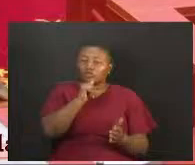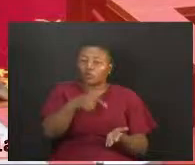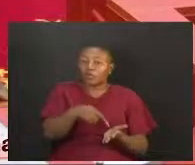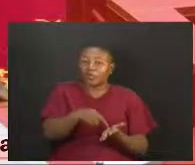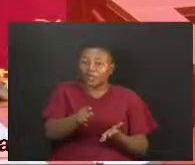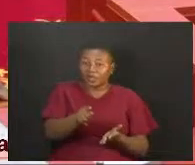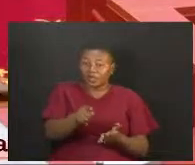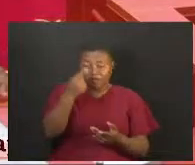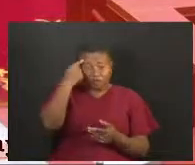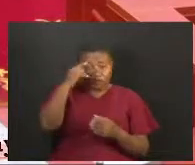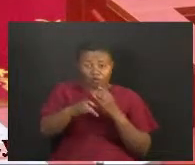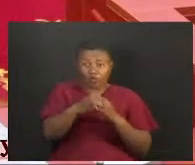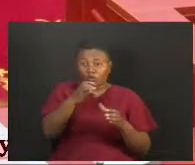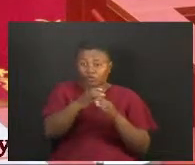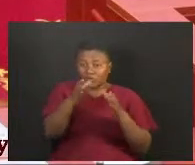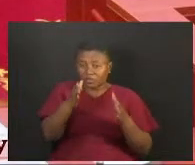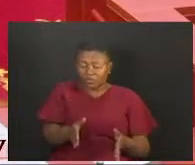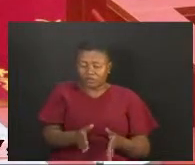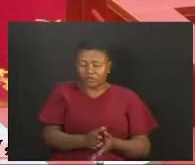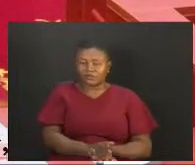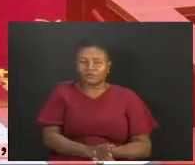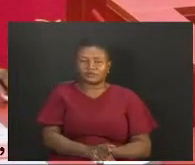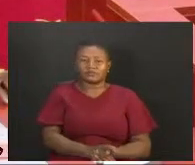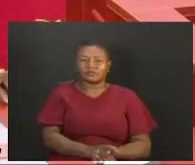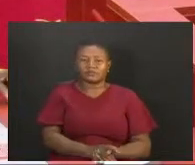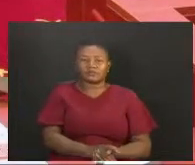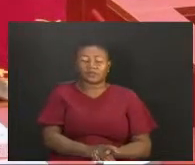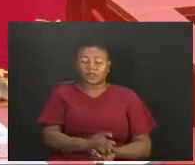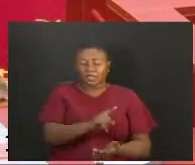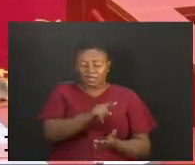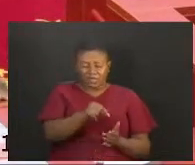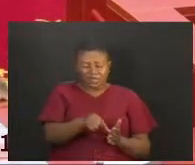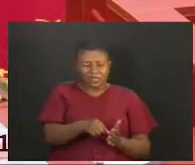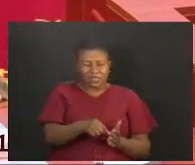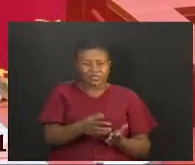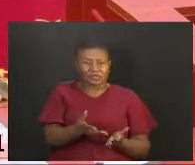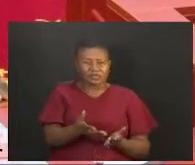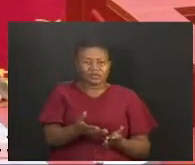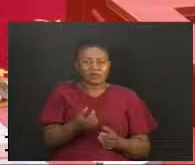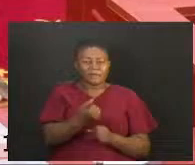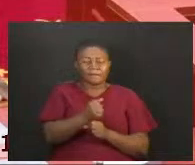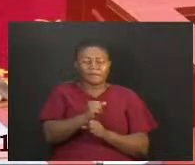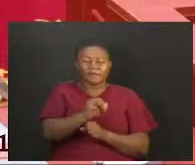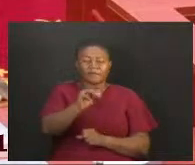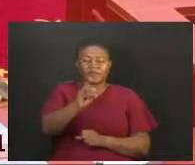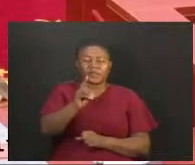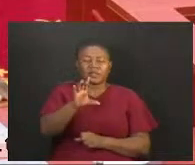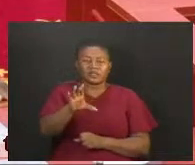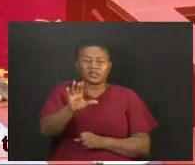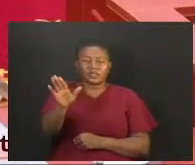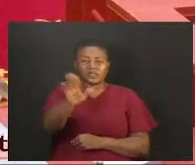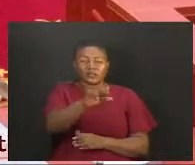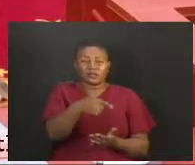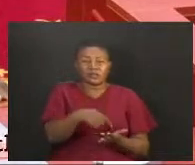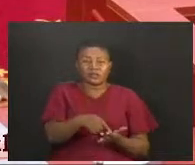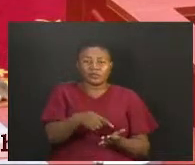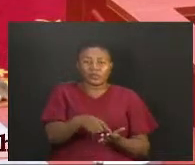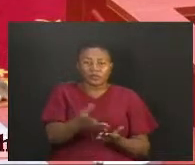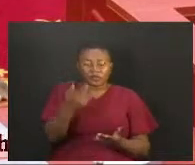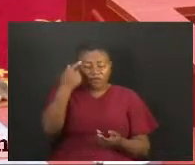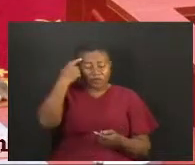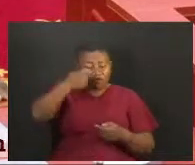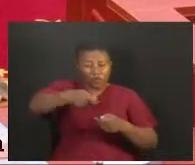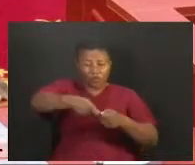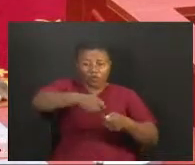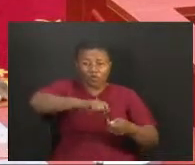contractors and suppliers. Mr. Speaker, this consists of MDA's outstanding interim payment of invoices